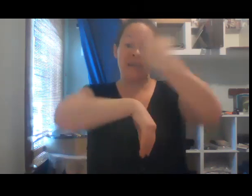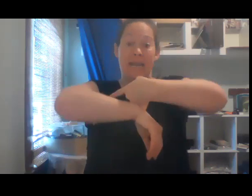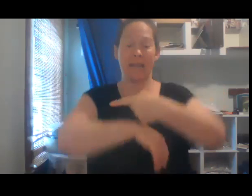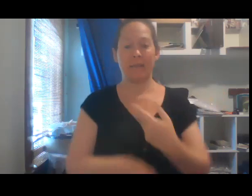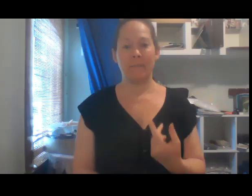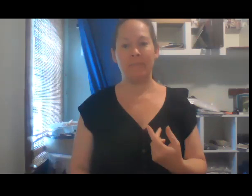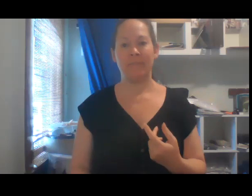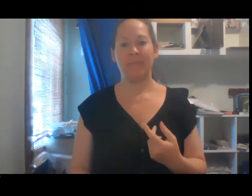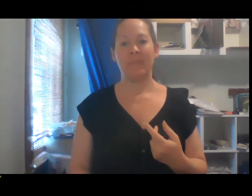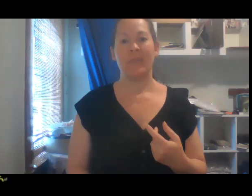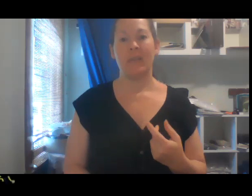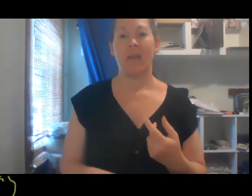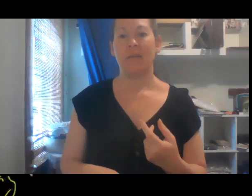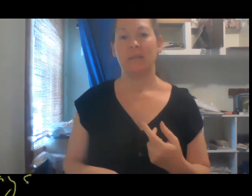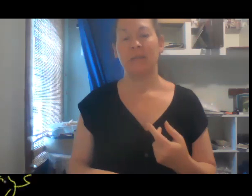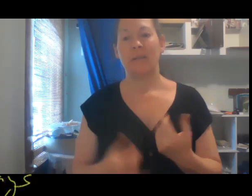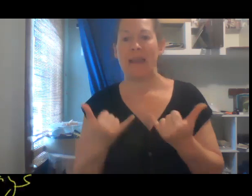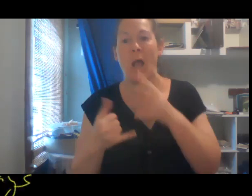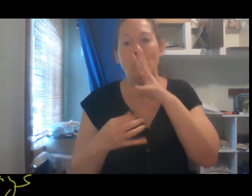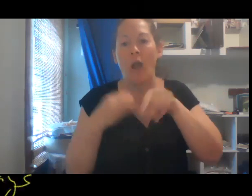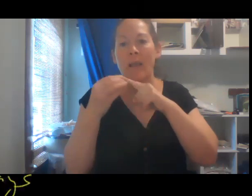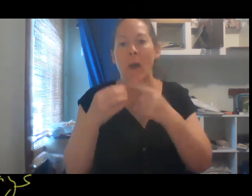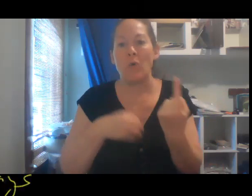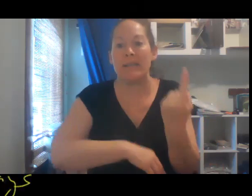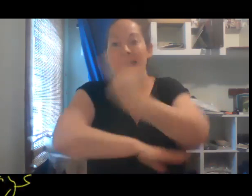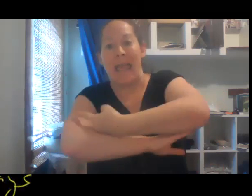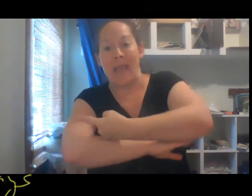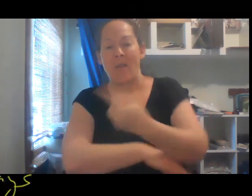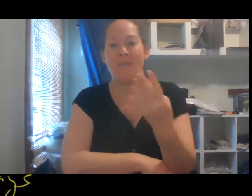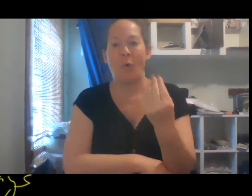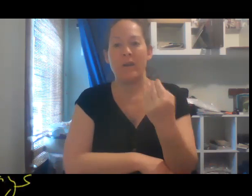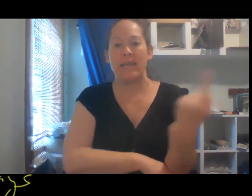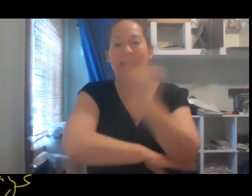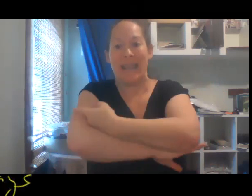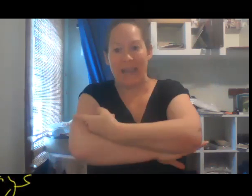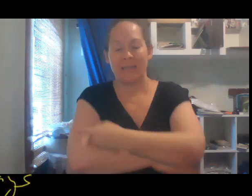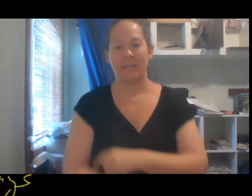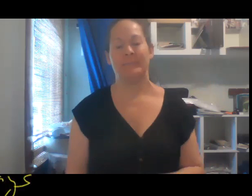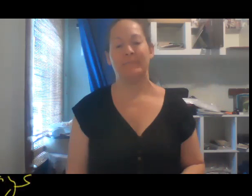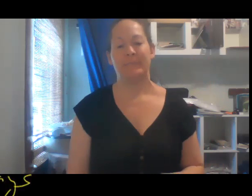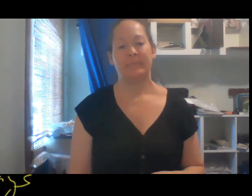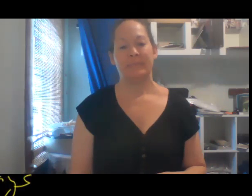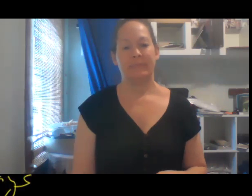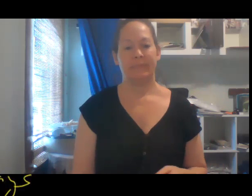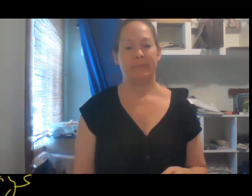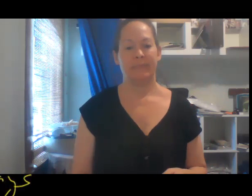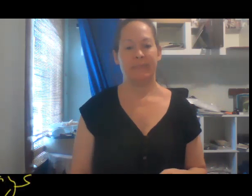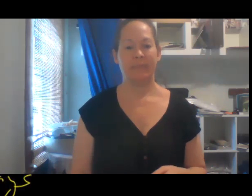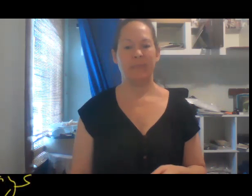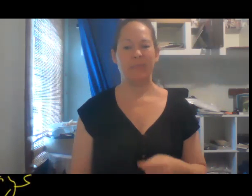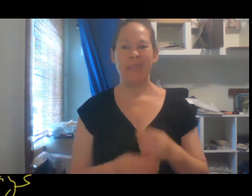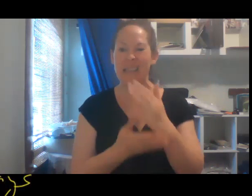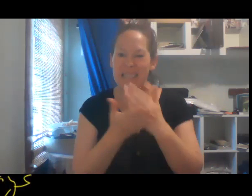Now notice we're measuring time in days. Some substances, like if you do radioactive carbon dating to figure the